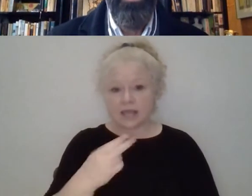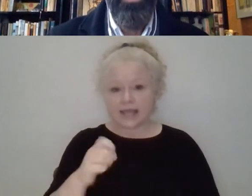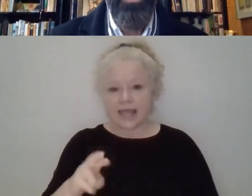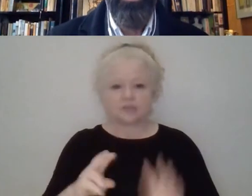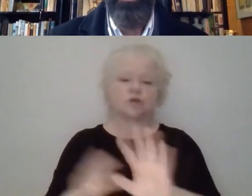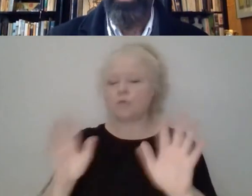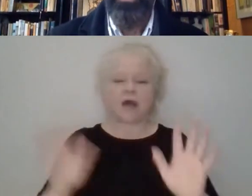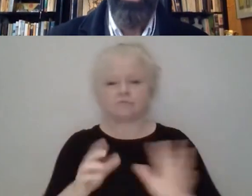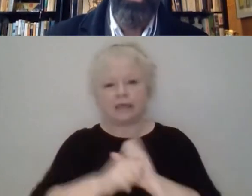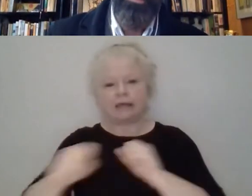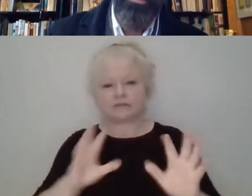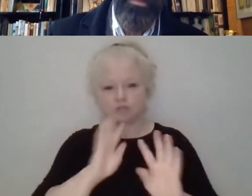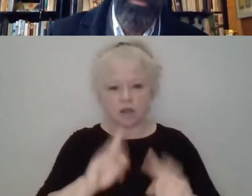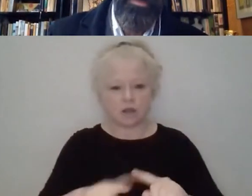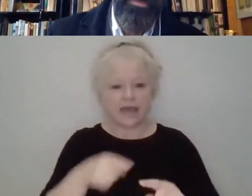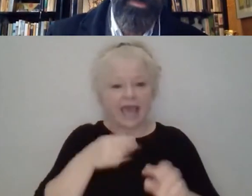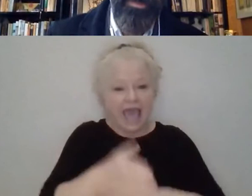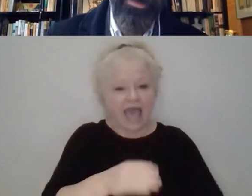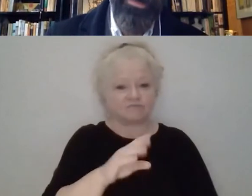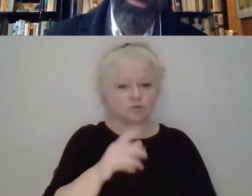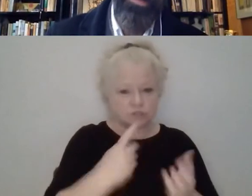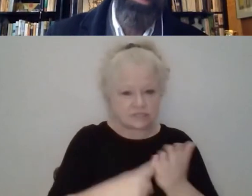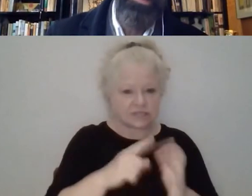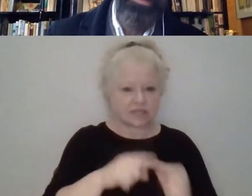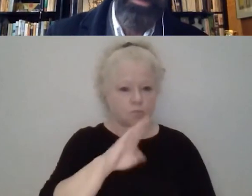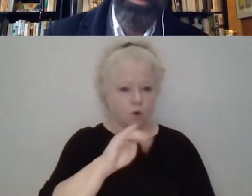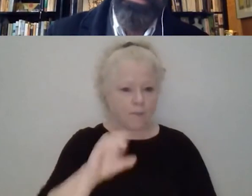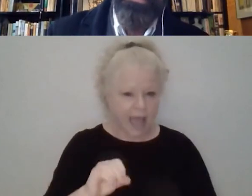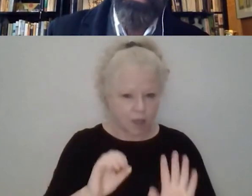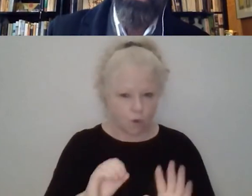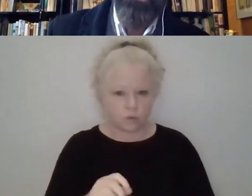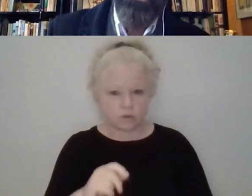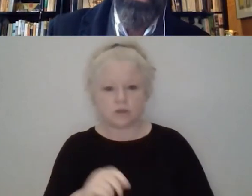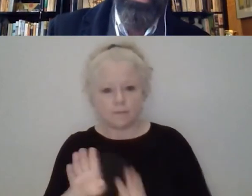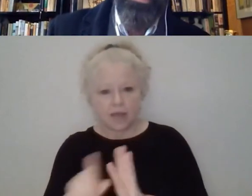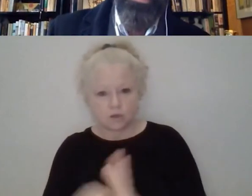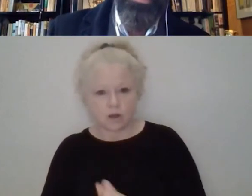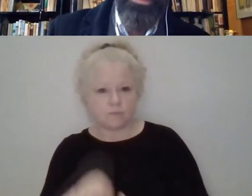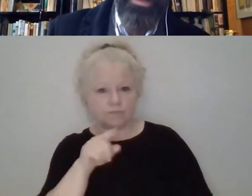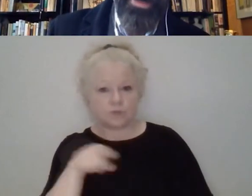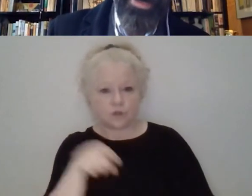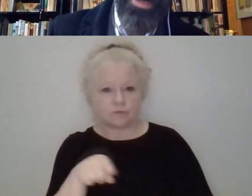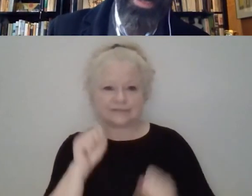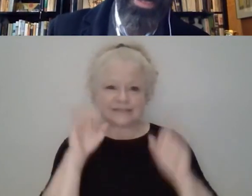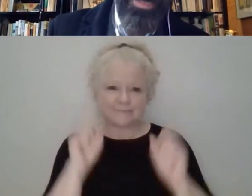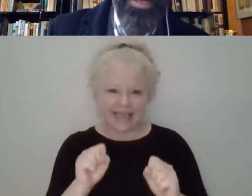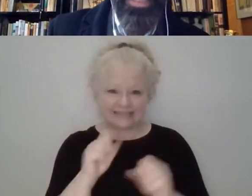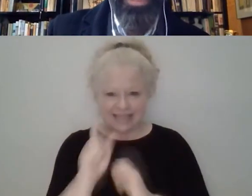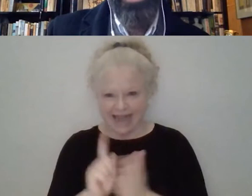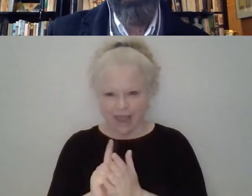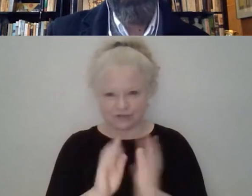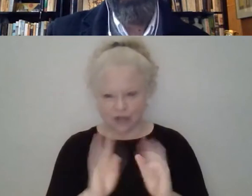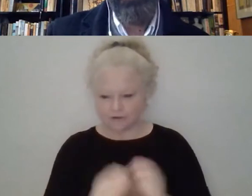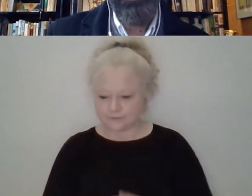we're gonna do your bio after so that we can kind of connect all the dots. But you guys are in for an amazing, amazing hour.